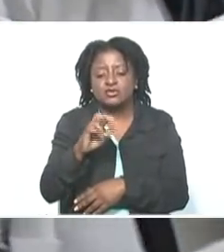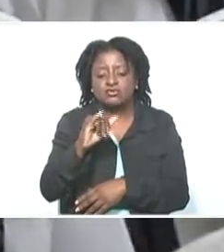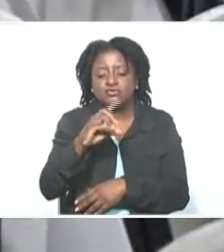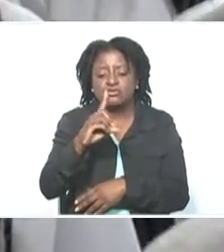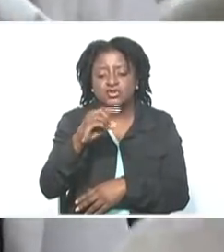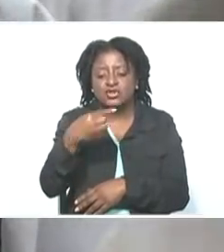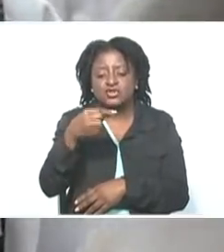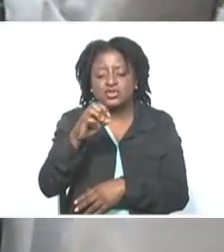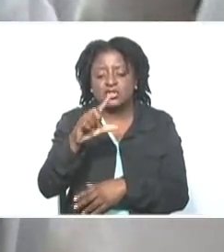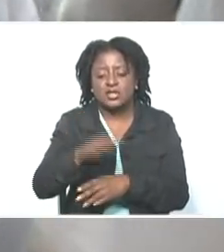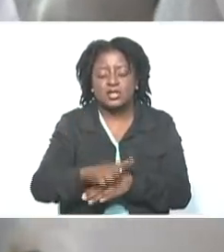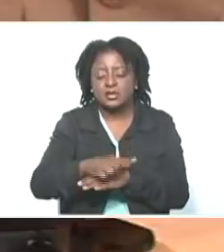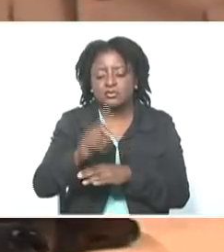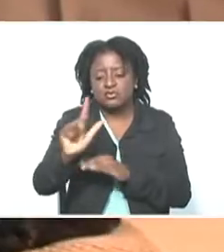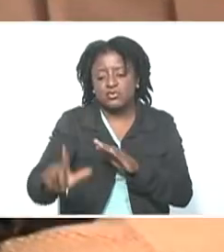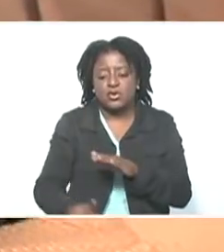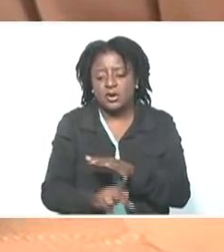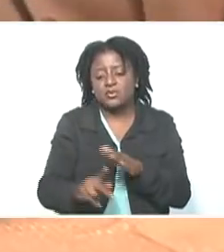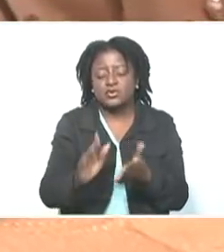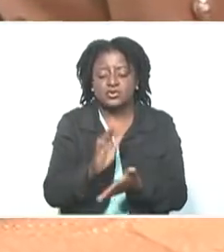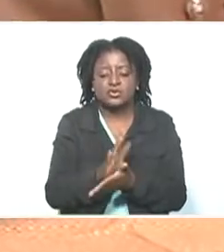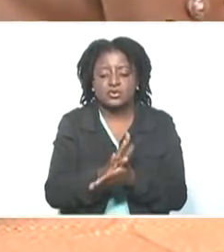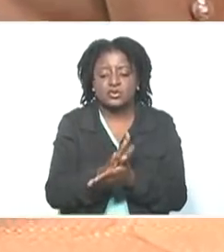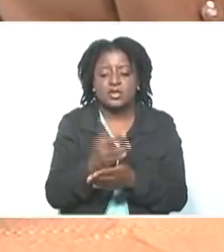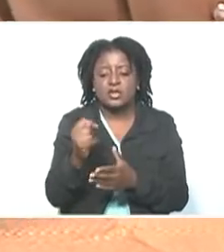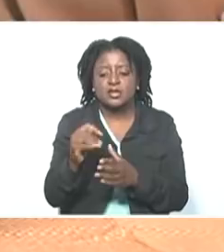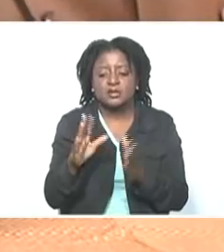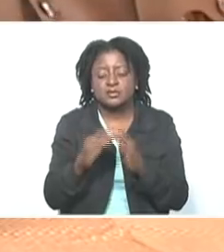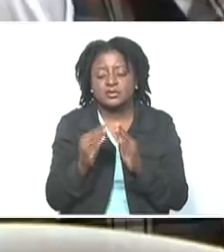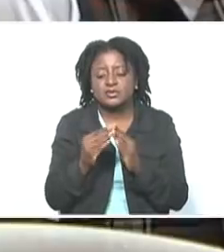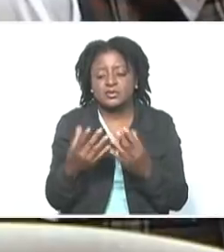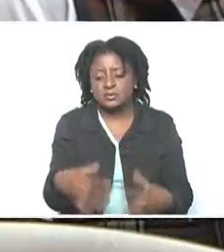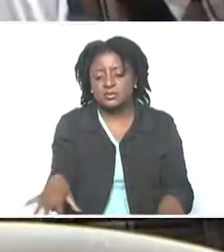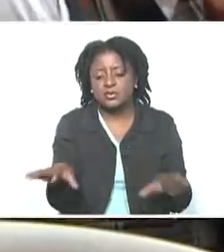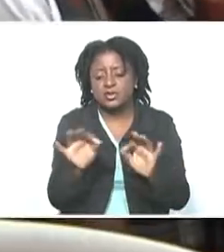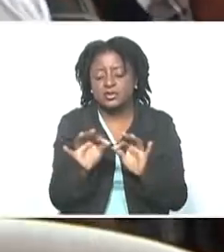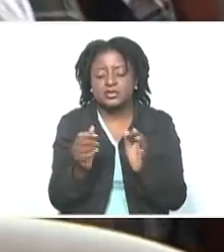Police Constable Brianna Mackey, says the outreach was important.